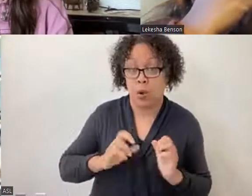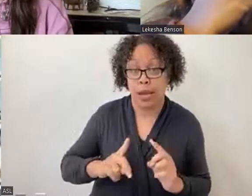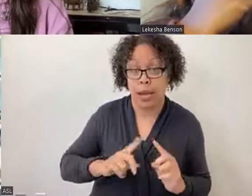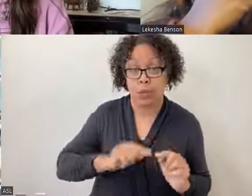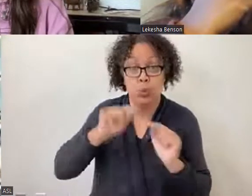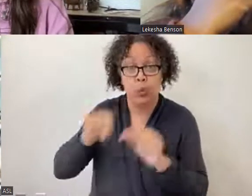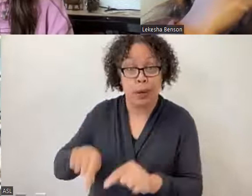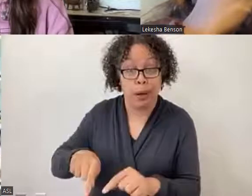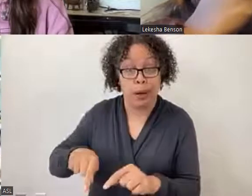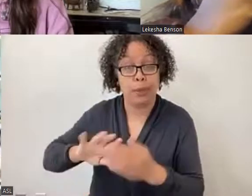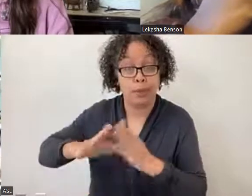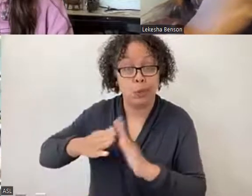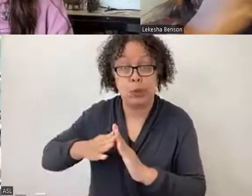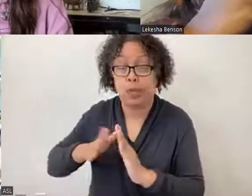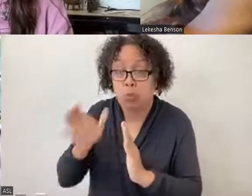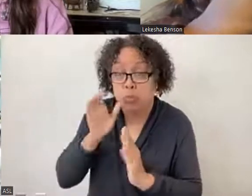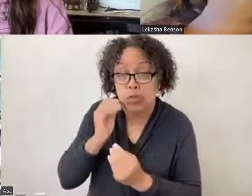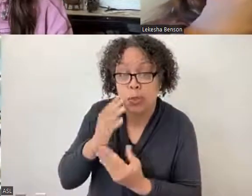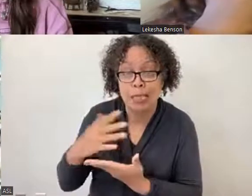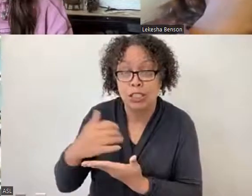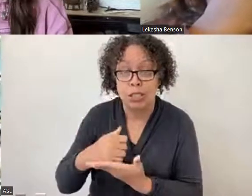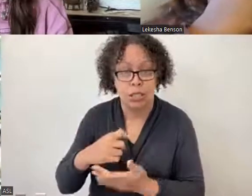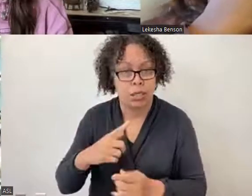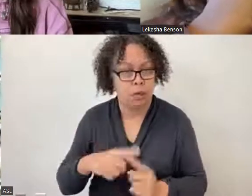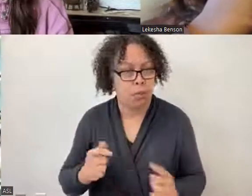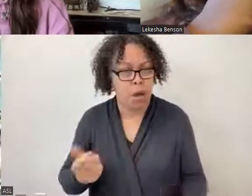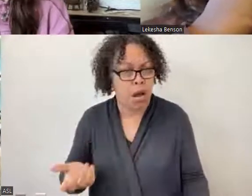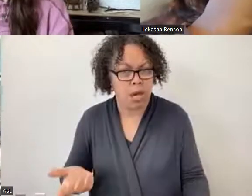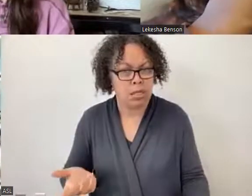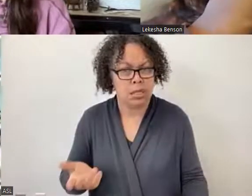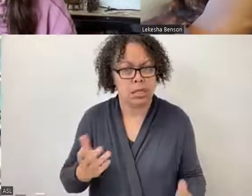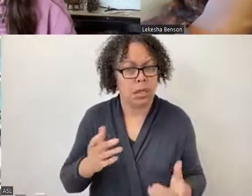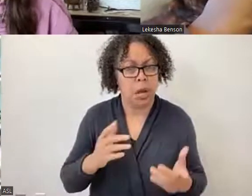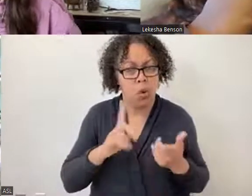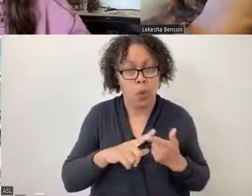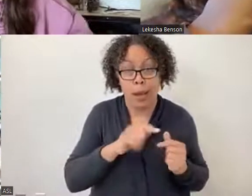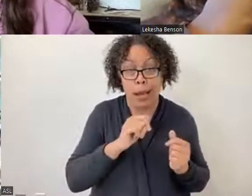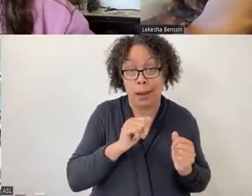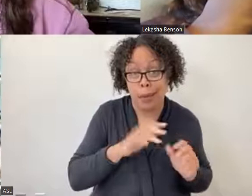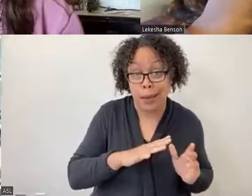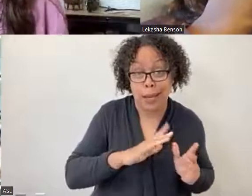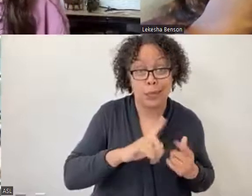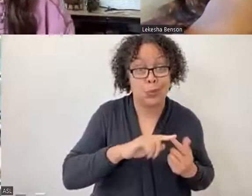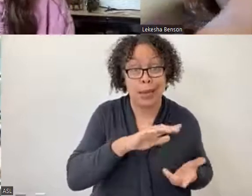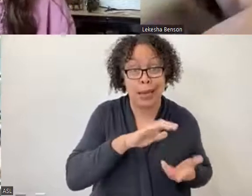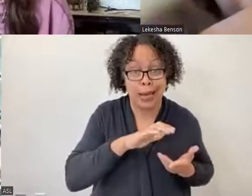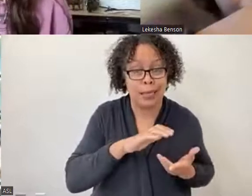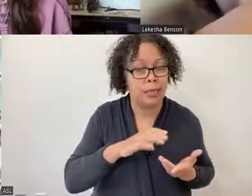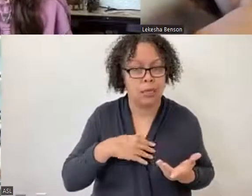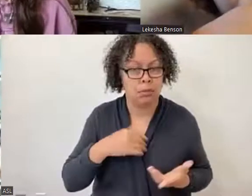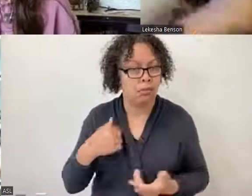get the information, but you're not invited to share in the bounty and the blessings that come along with the